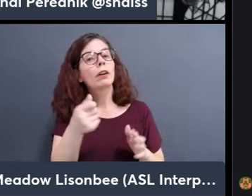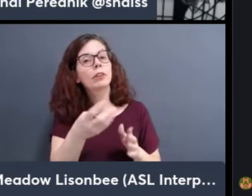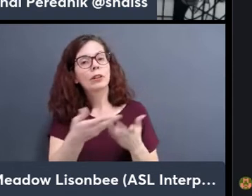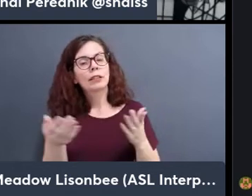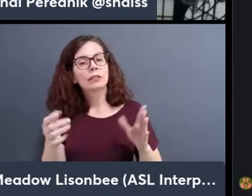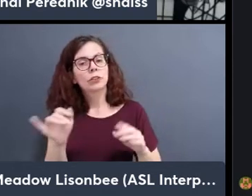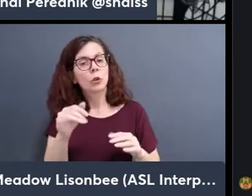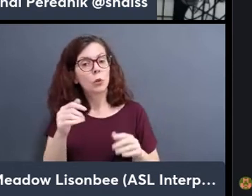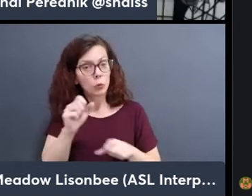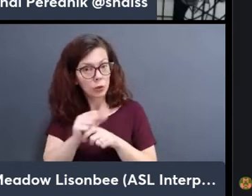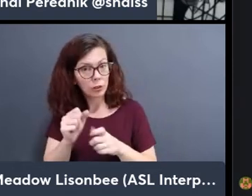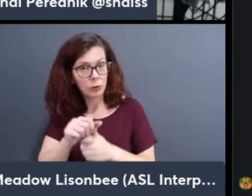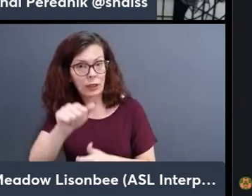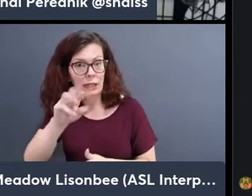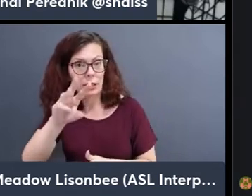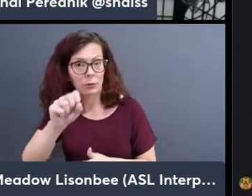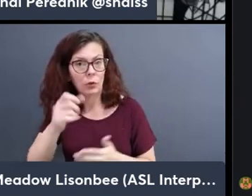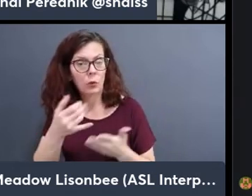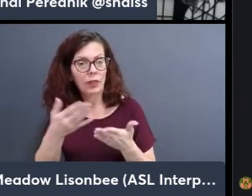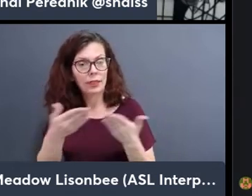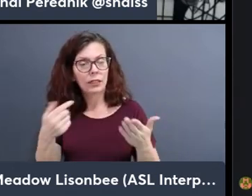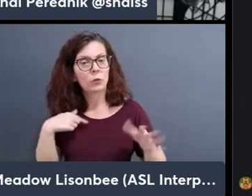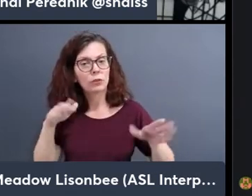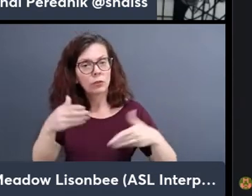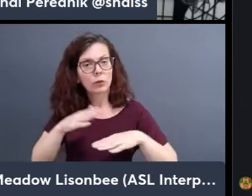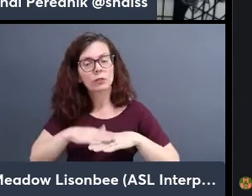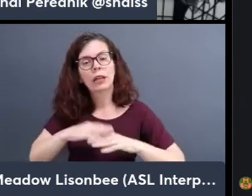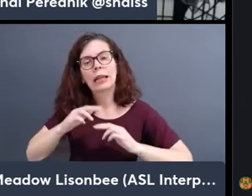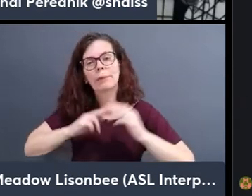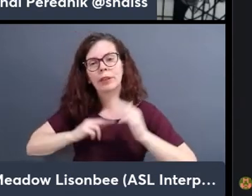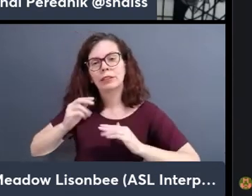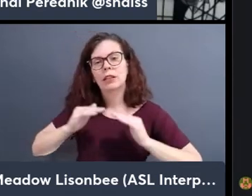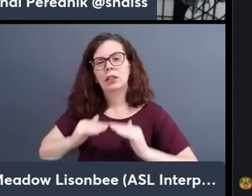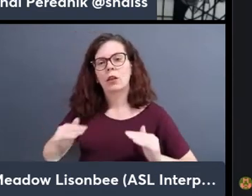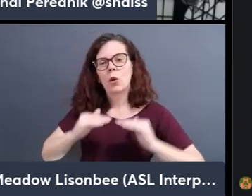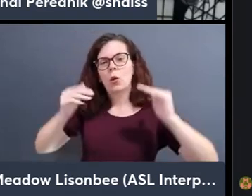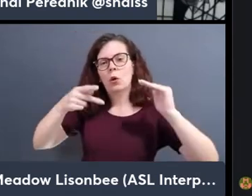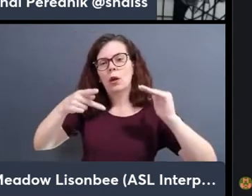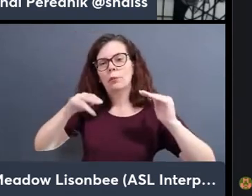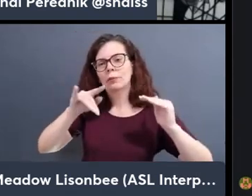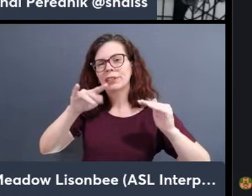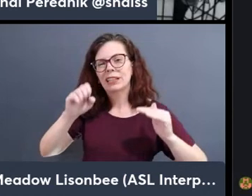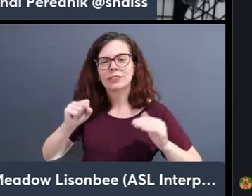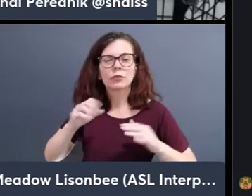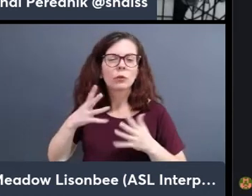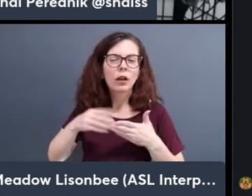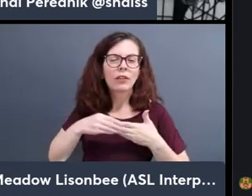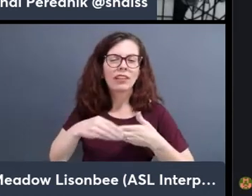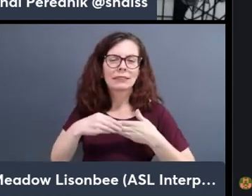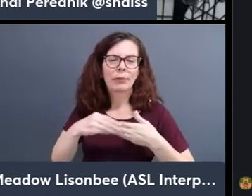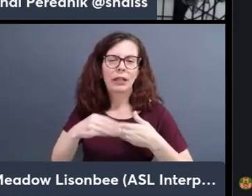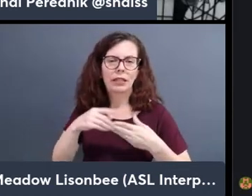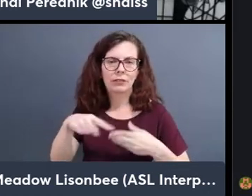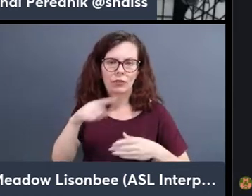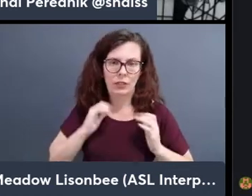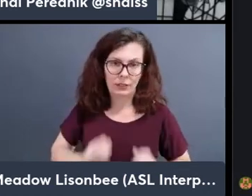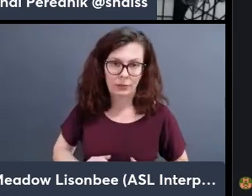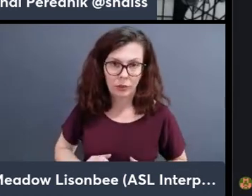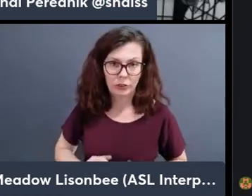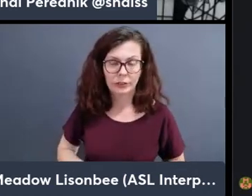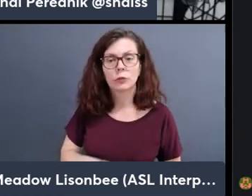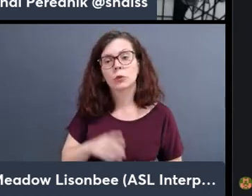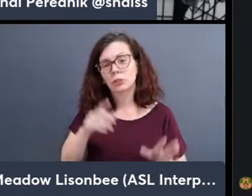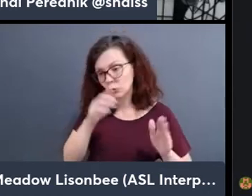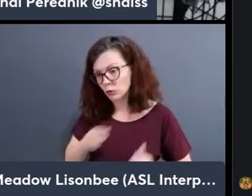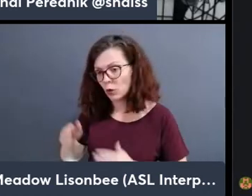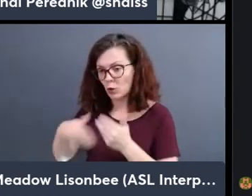with AWS, one of the things that we focus on is really building the lower level primitives, right? We want to offer that flexibility to our customers. So when you're going down this